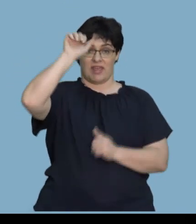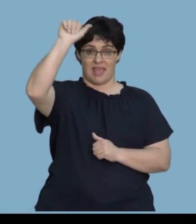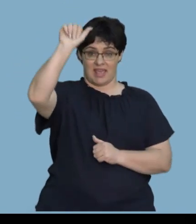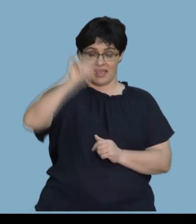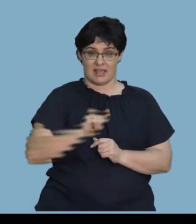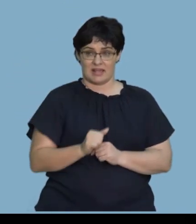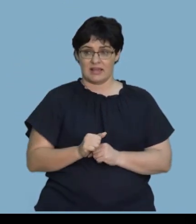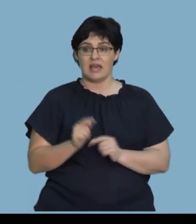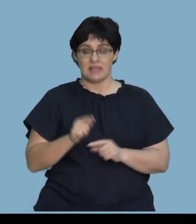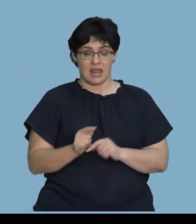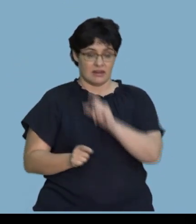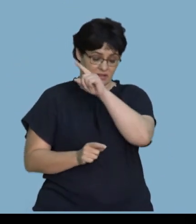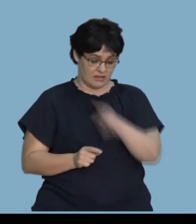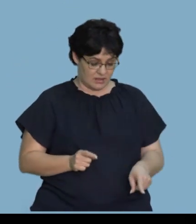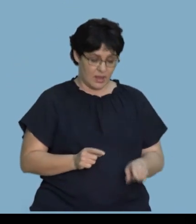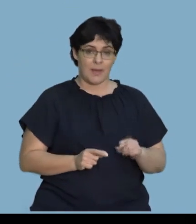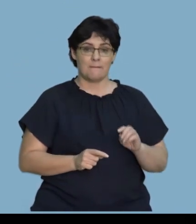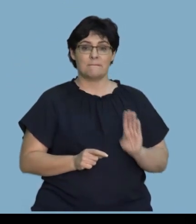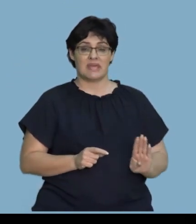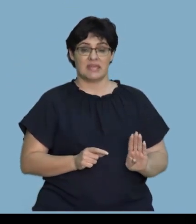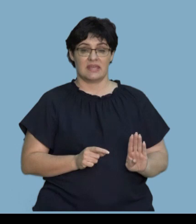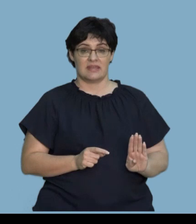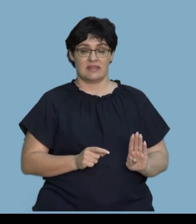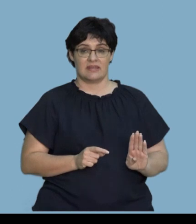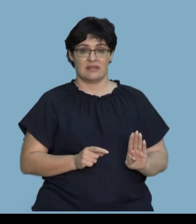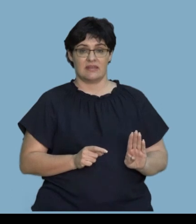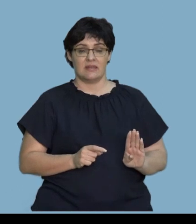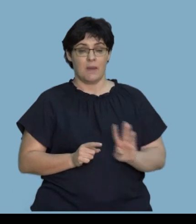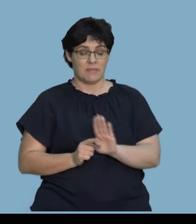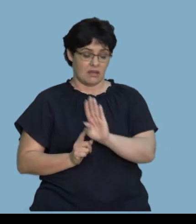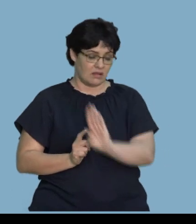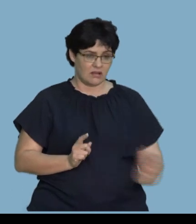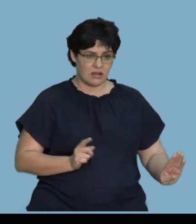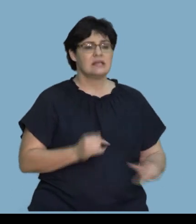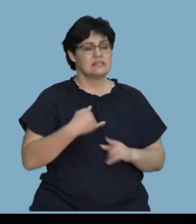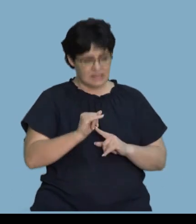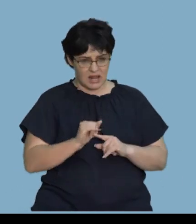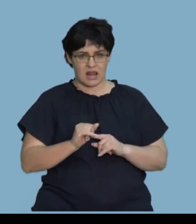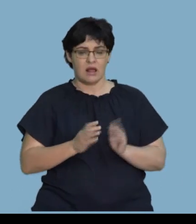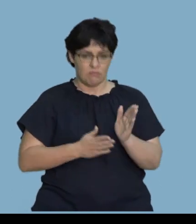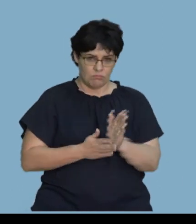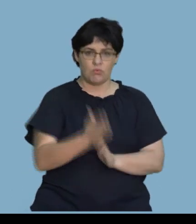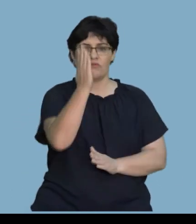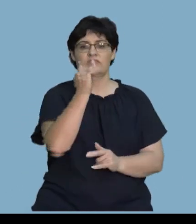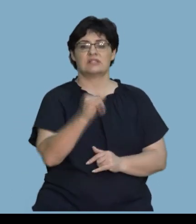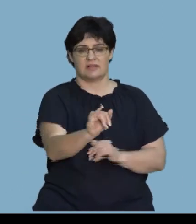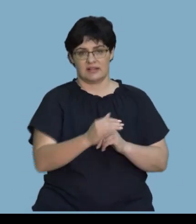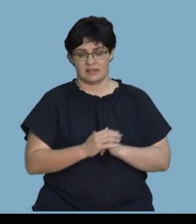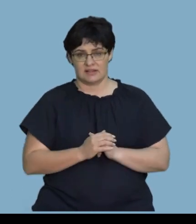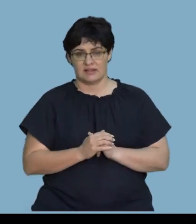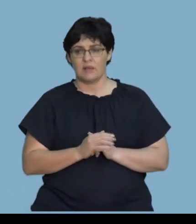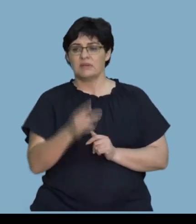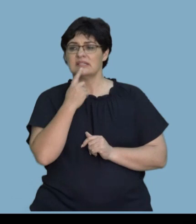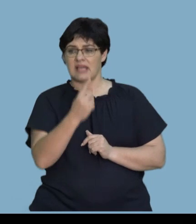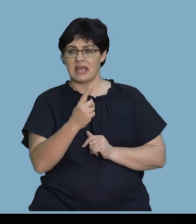it reaches point B. But as it moves past point B, it is still in motion. However, you can immediately tell that as